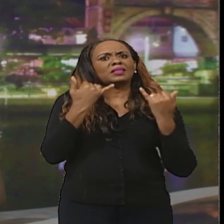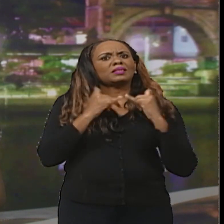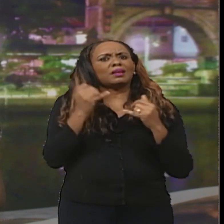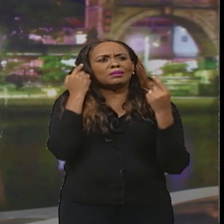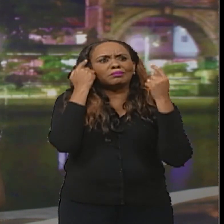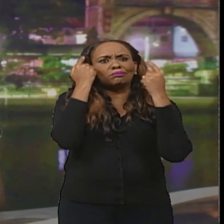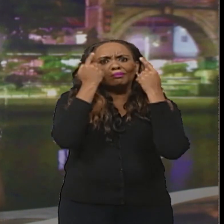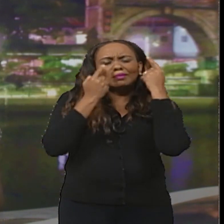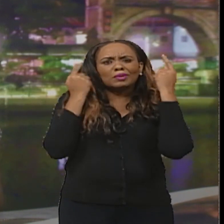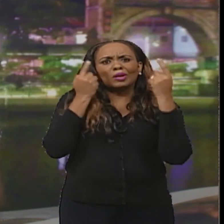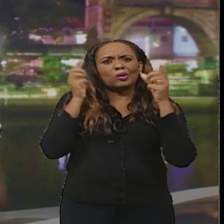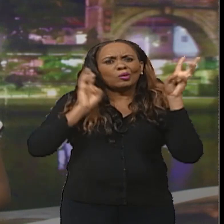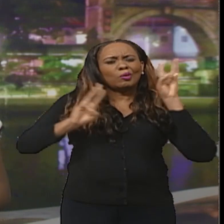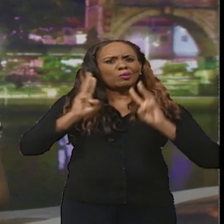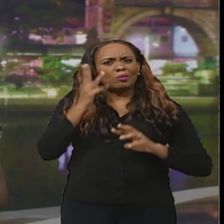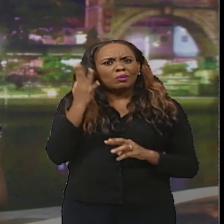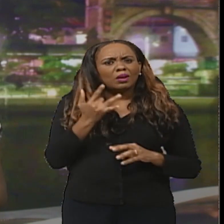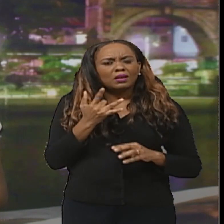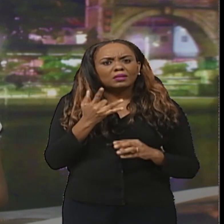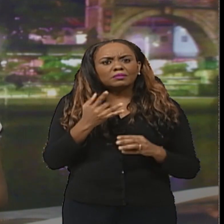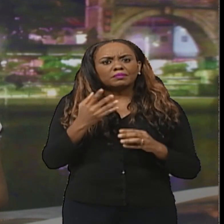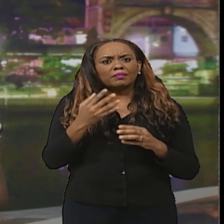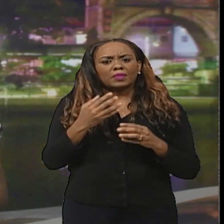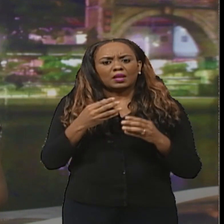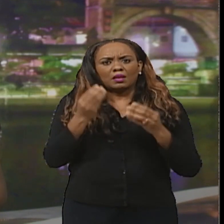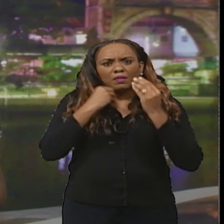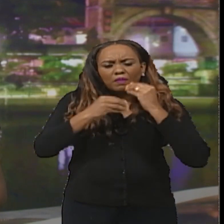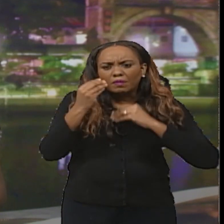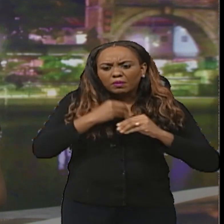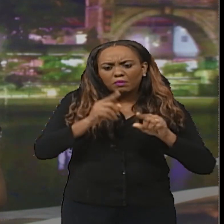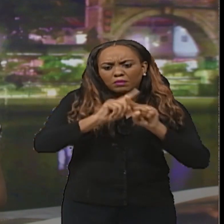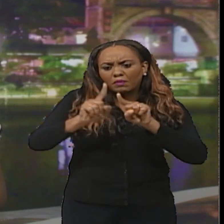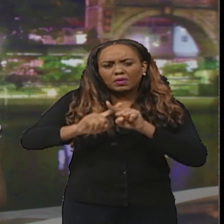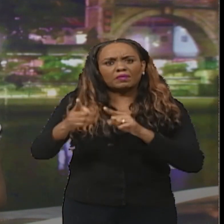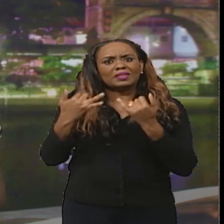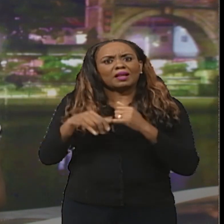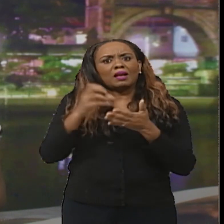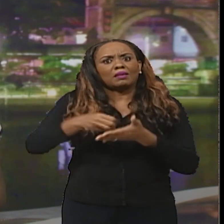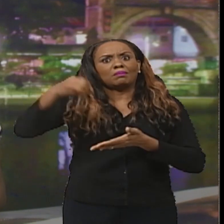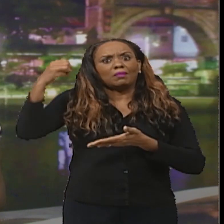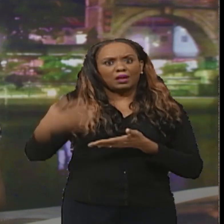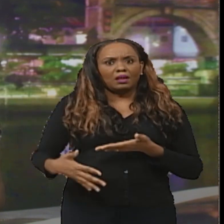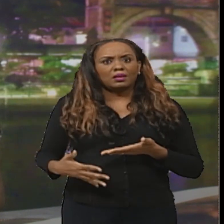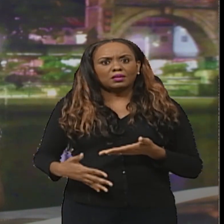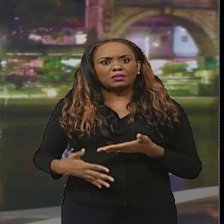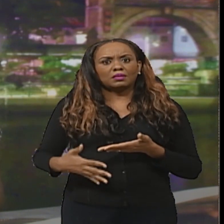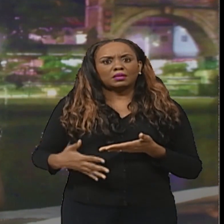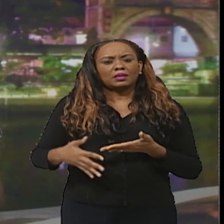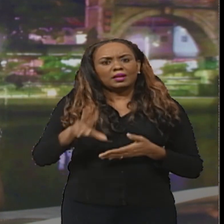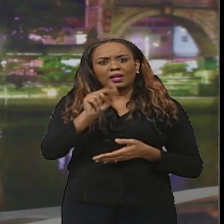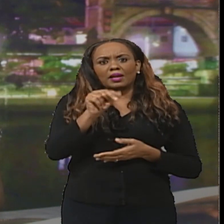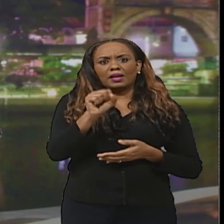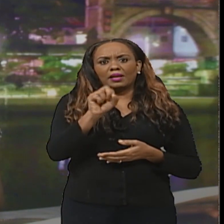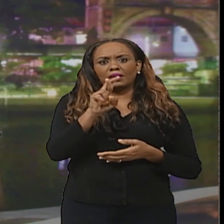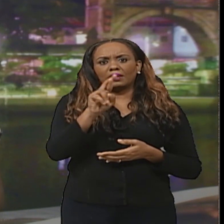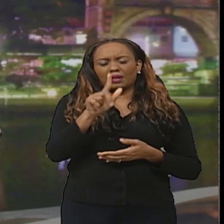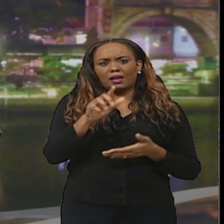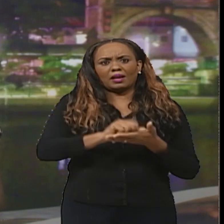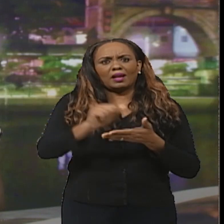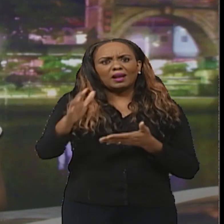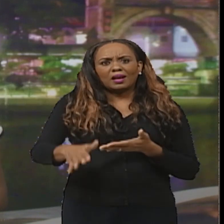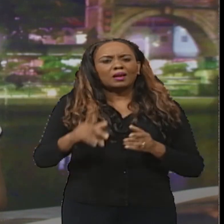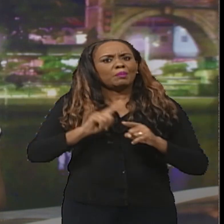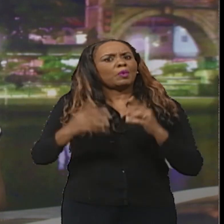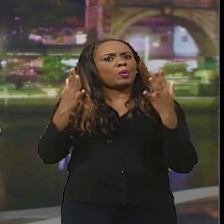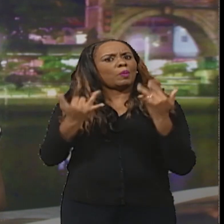about supermarket prices. Minister of Home Affairs and MP for St. James North, Edmund Hinkson, described the